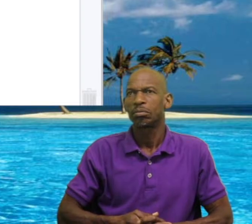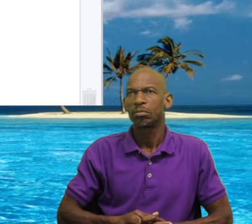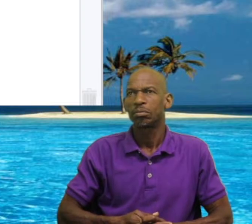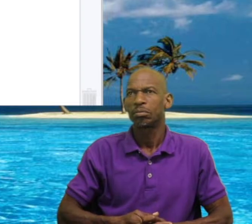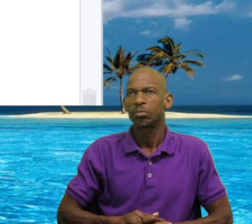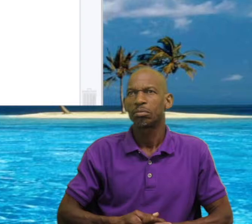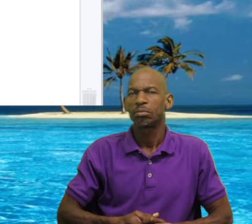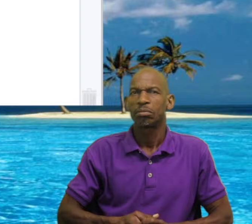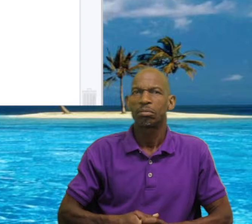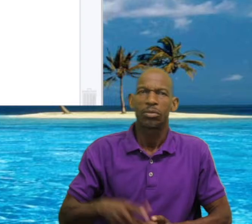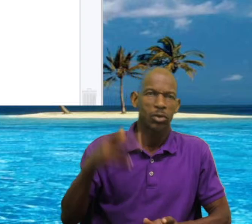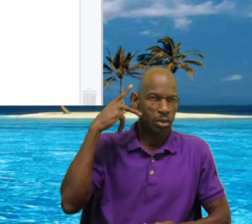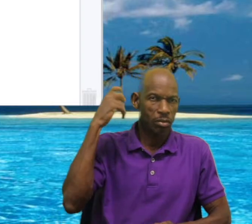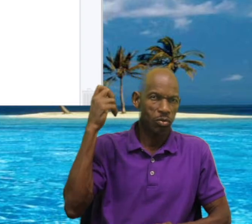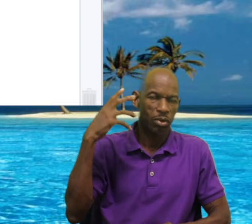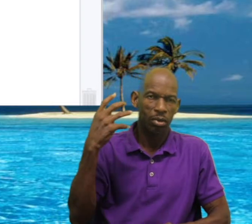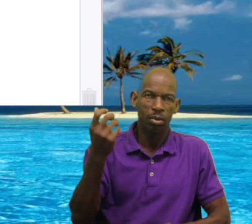Sabriki, I want to help. Go ahead.